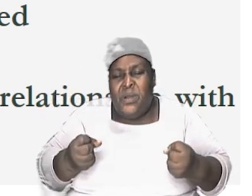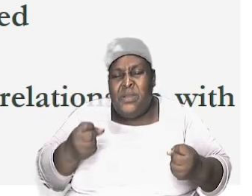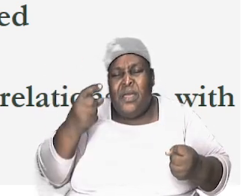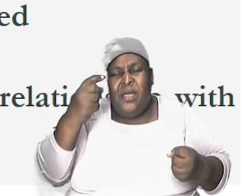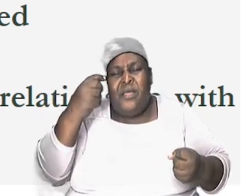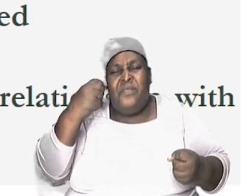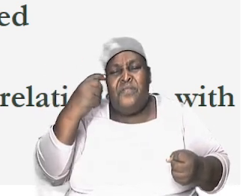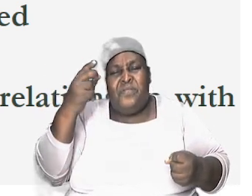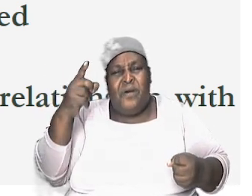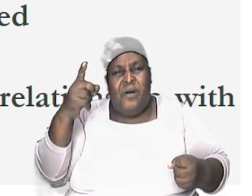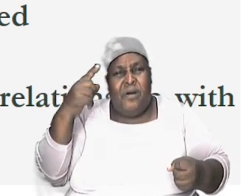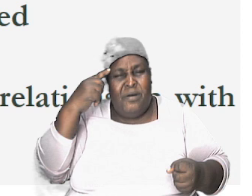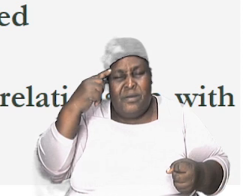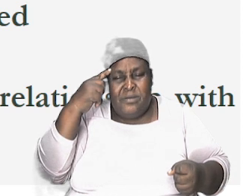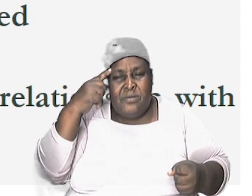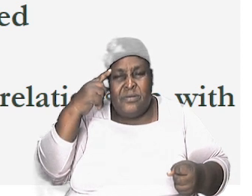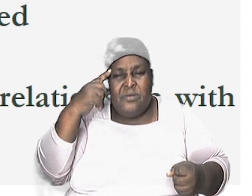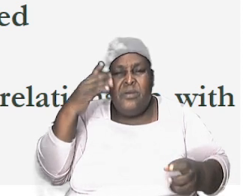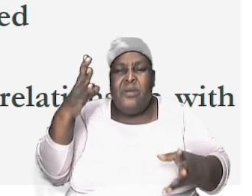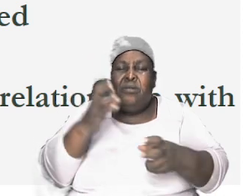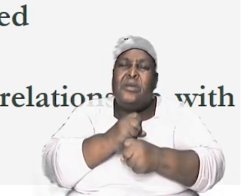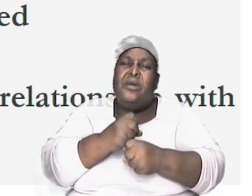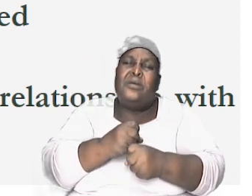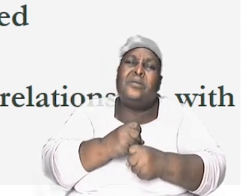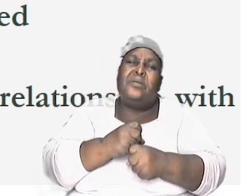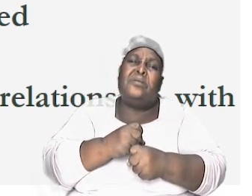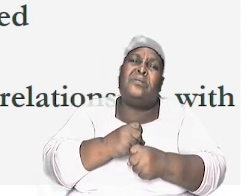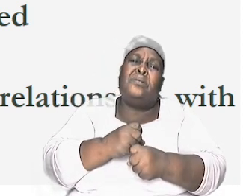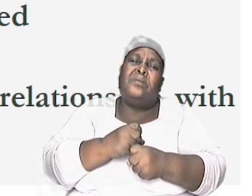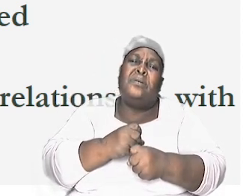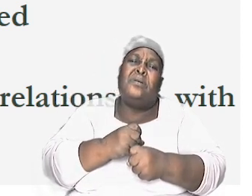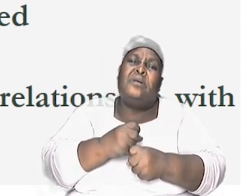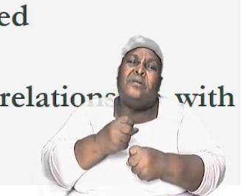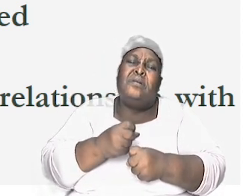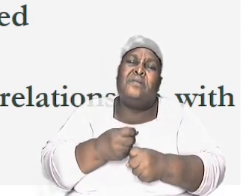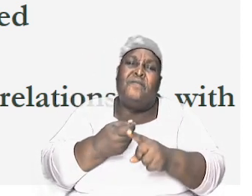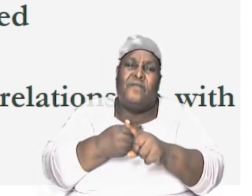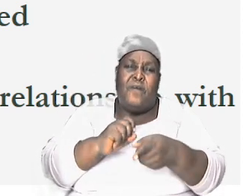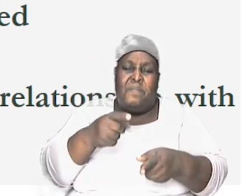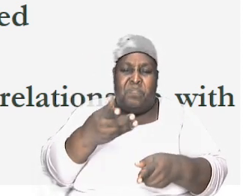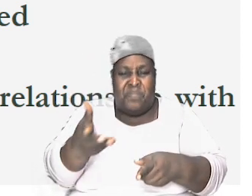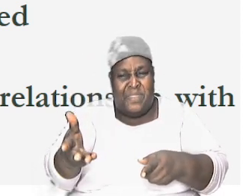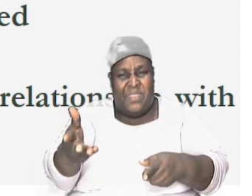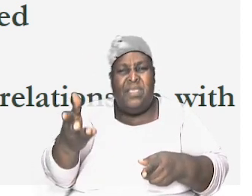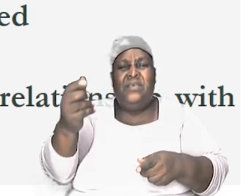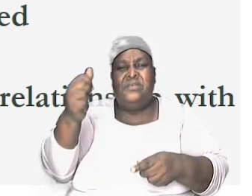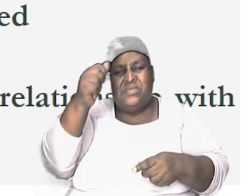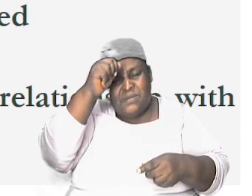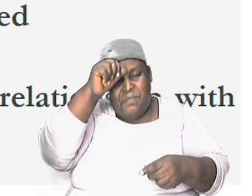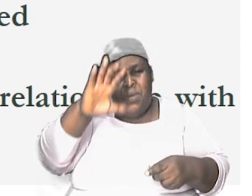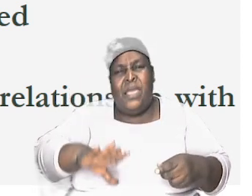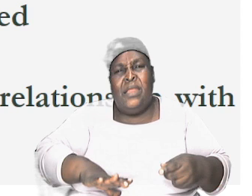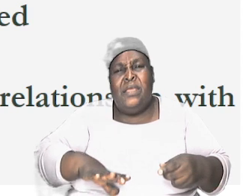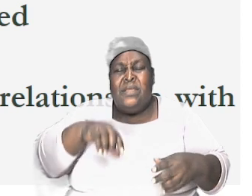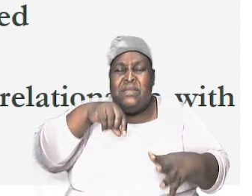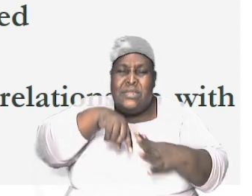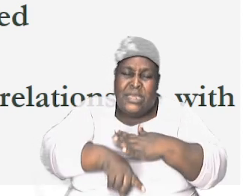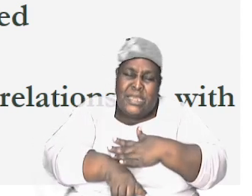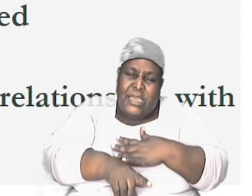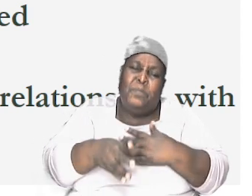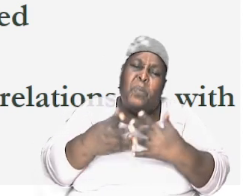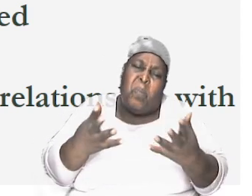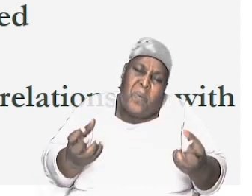through these men. She had a deep desire for love. And she had a deep desire to get this